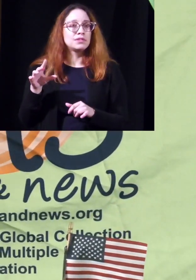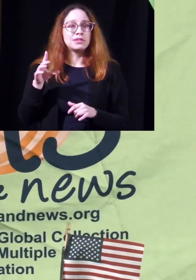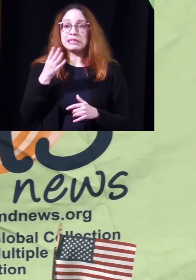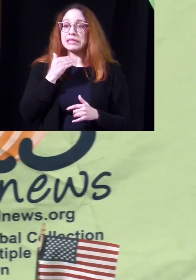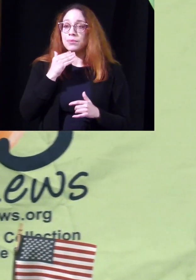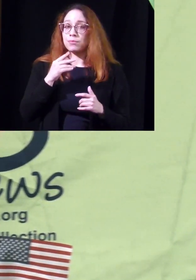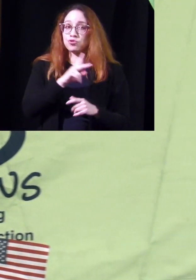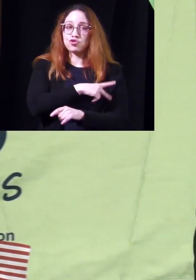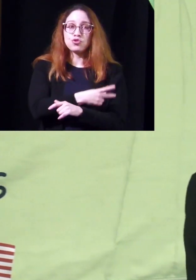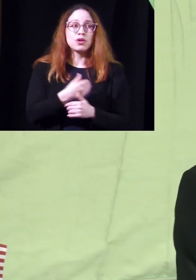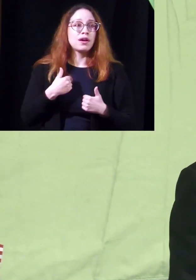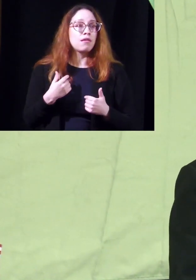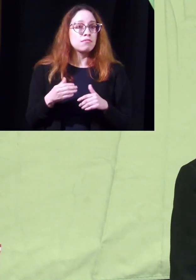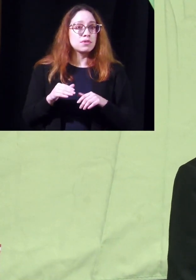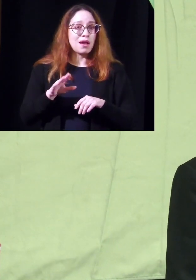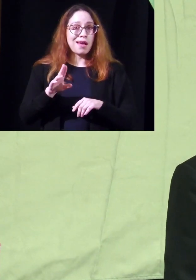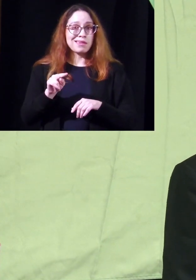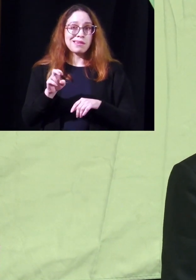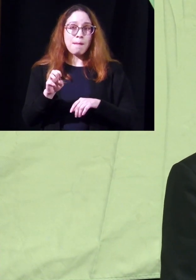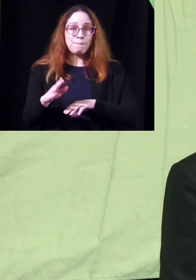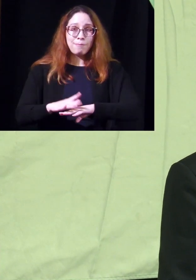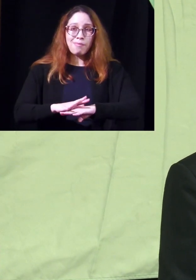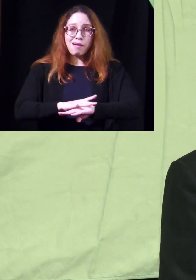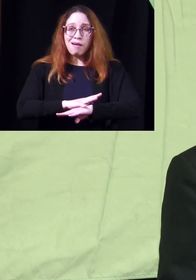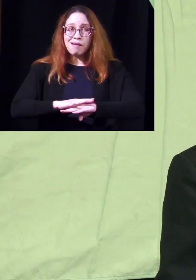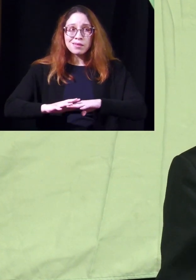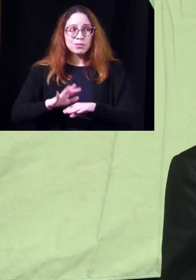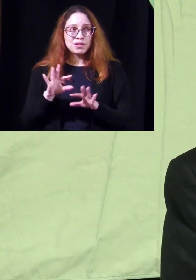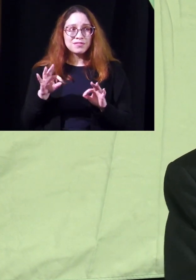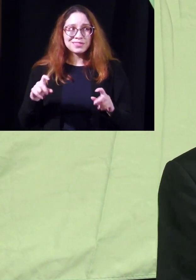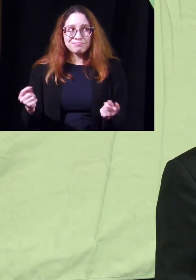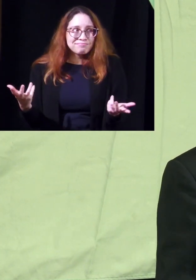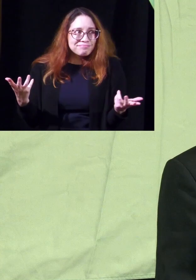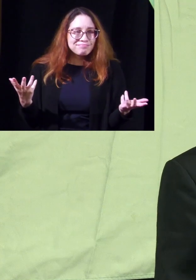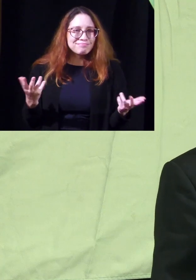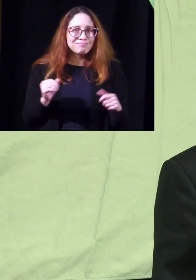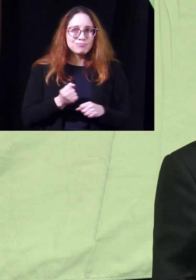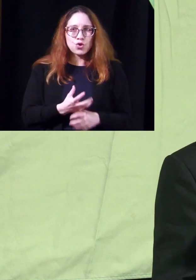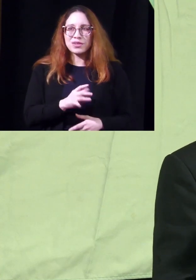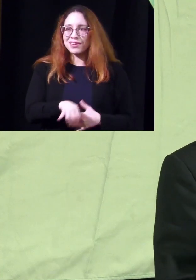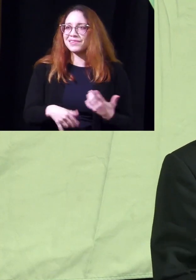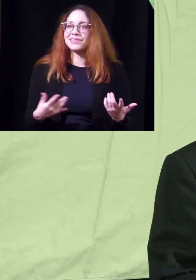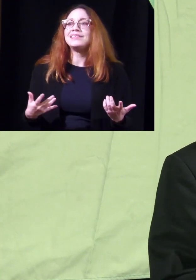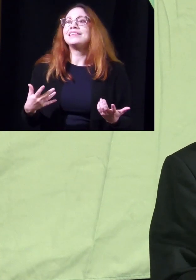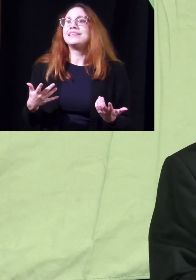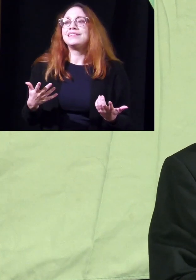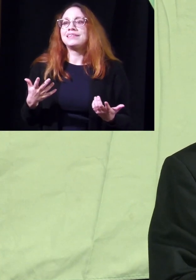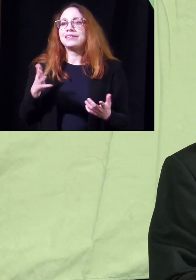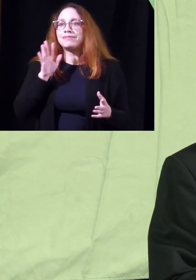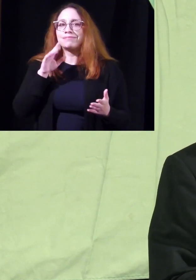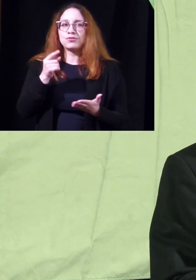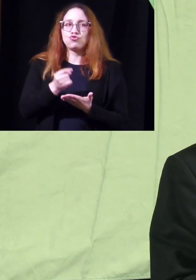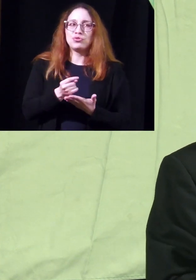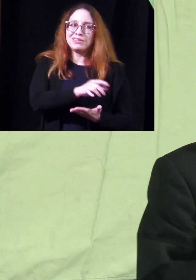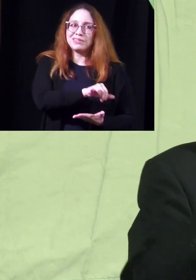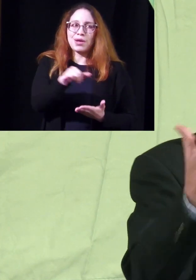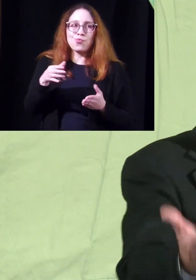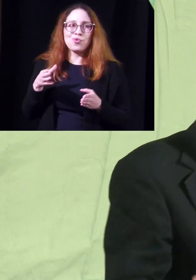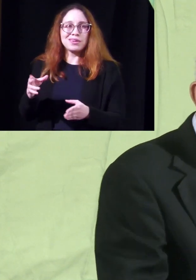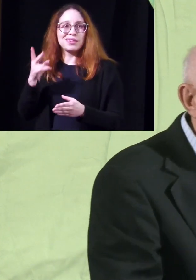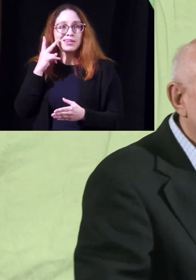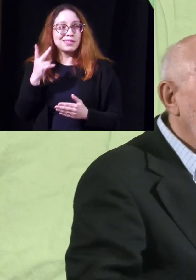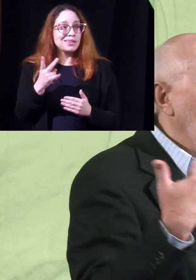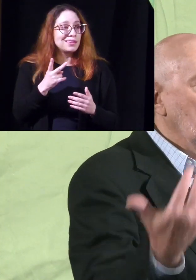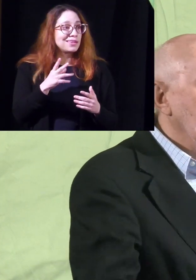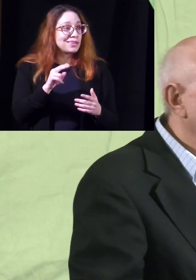diabetic patient could have numbness of their feet. What's causing their numbness? But at the end of the day, we treat numbness the same way. It's just if they're having